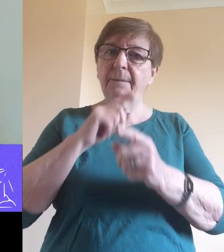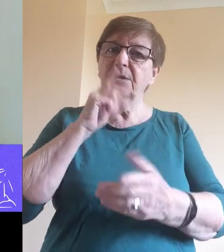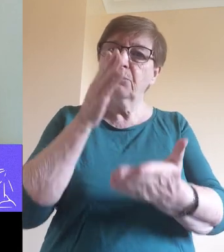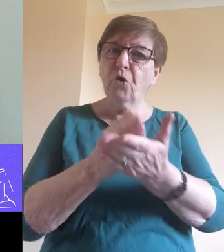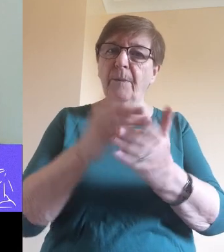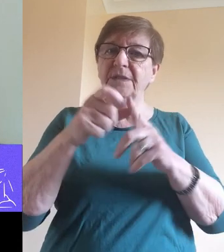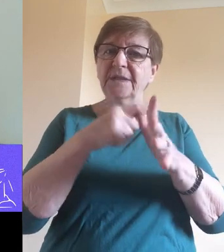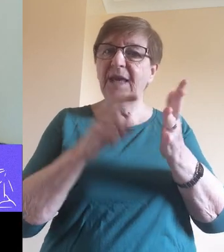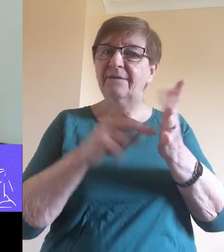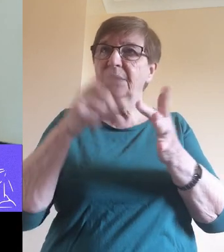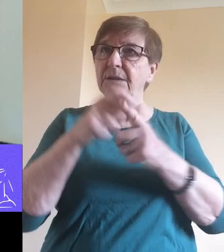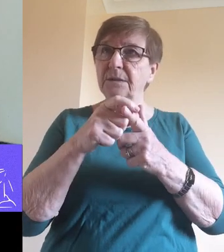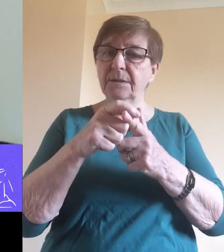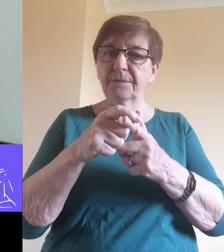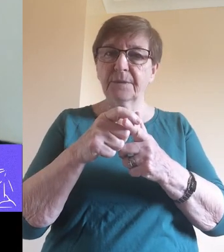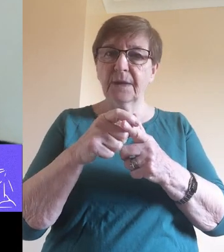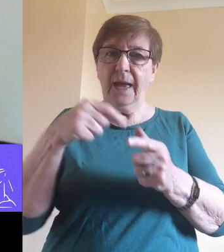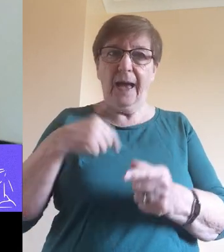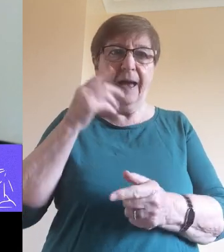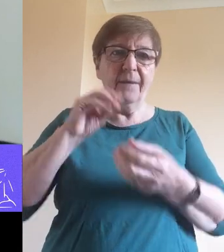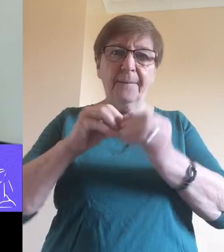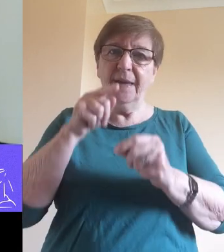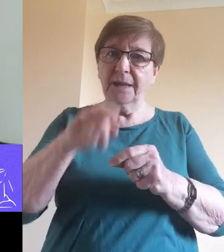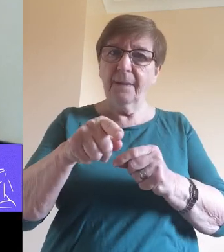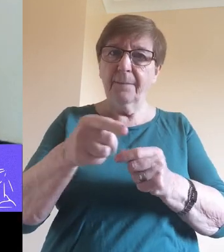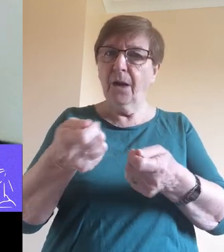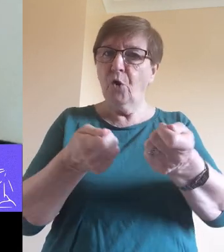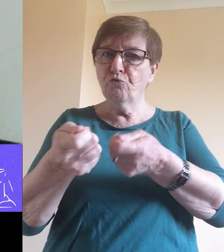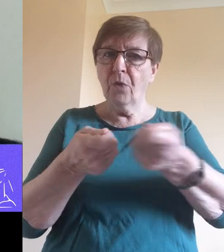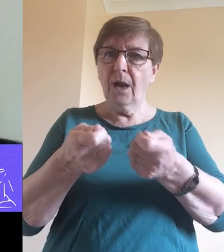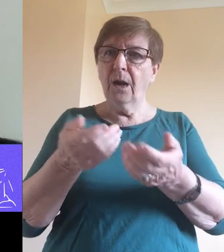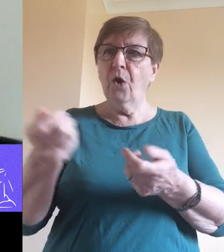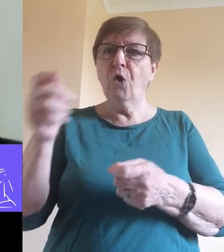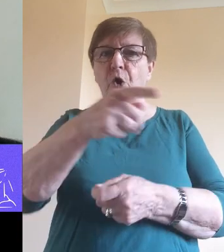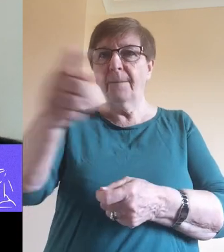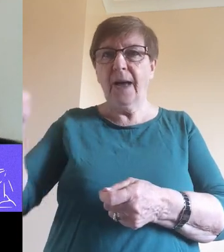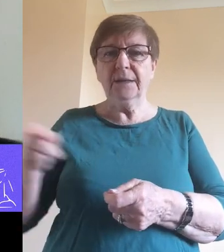See, I have made him a witness to the peoples, a ruler and commander of the peoples.